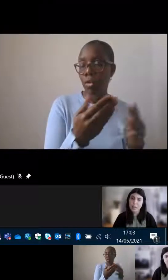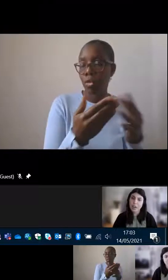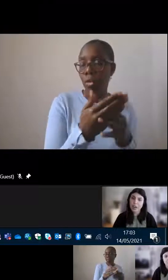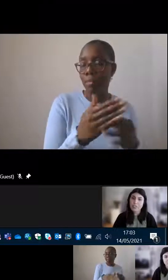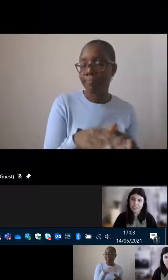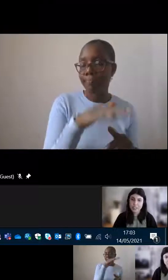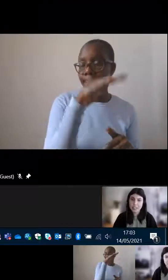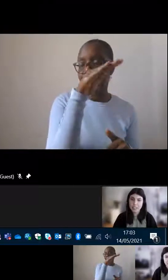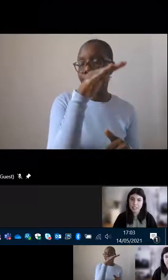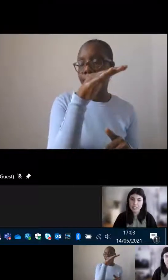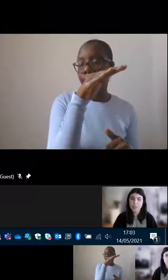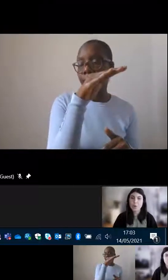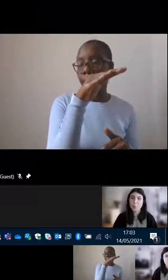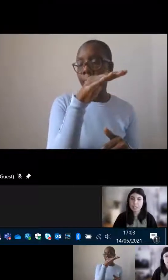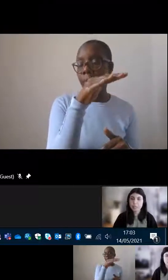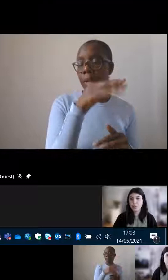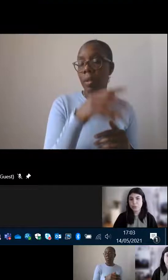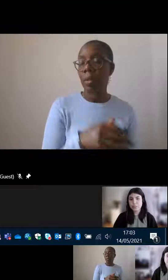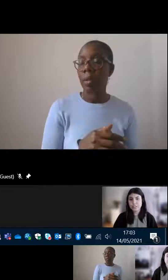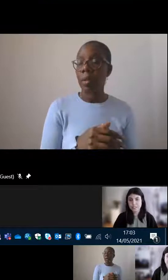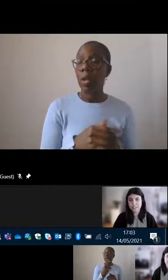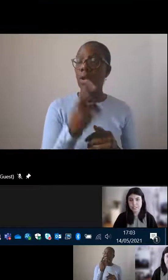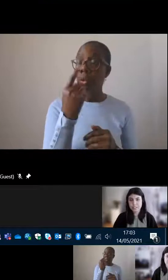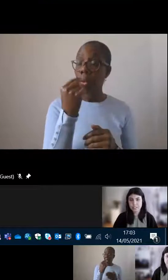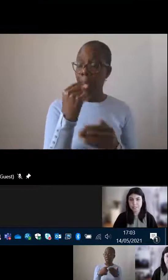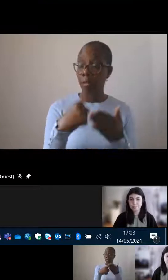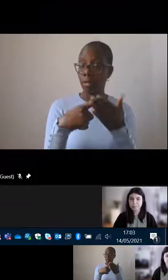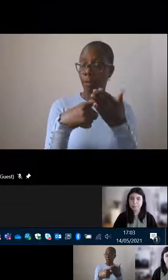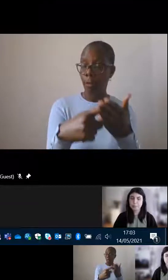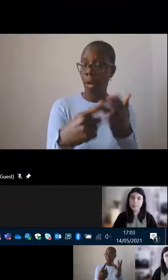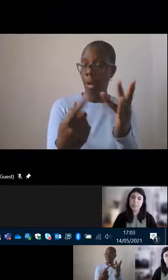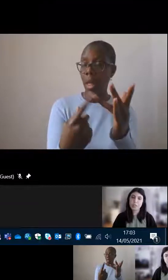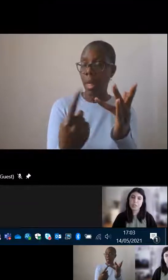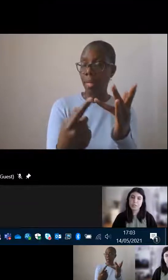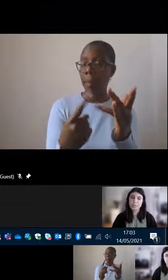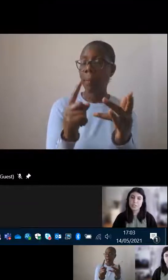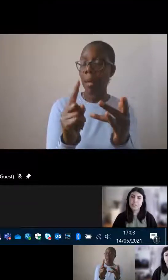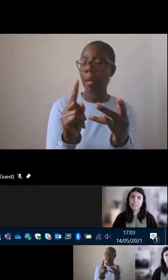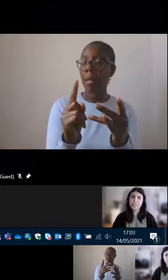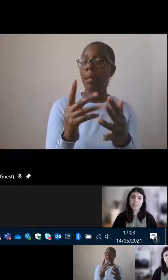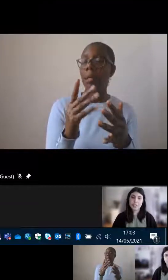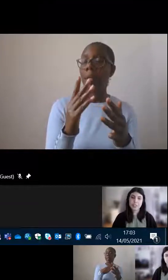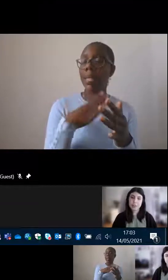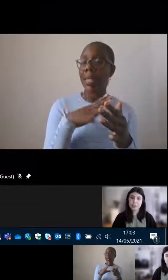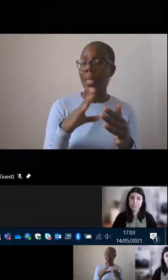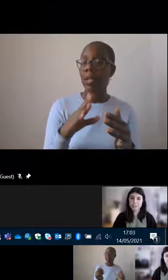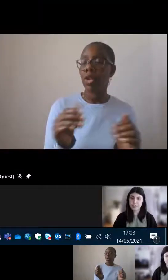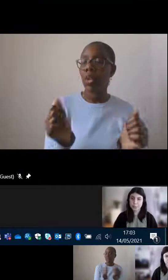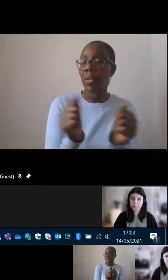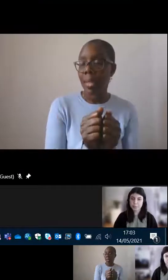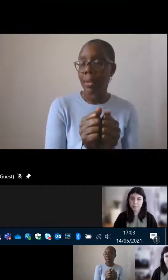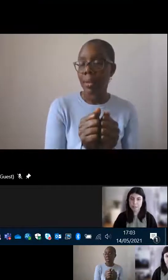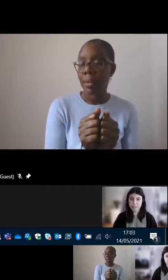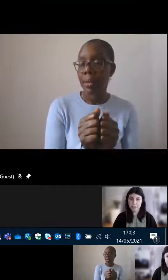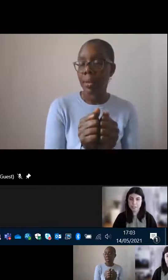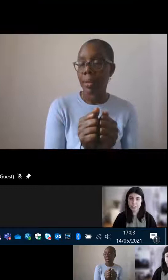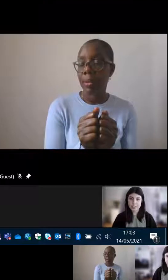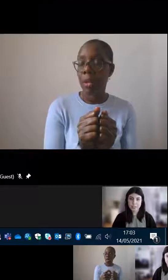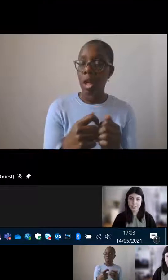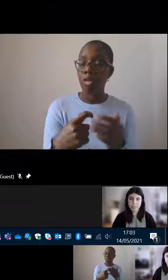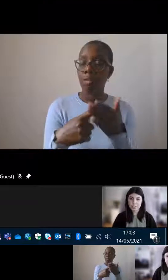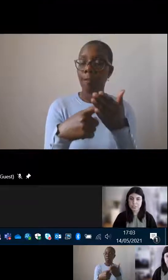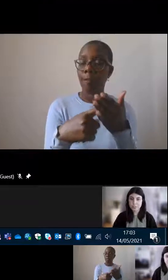on behalf of a client with your consent. Referrals are taken over the phone